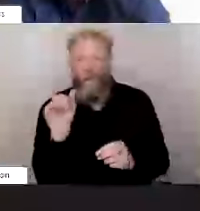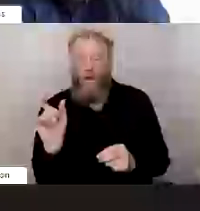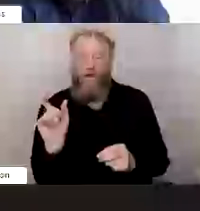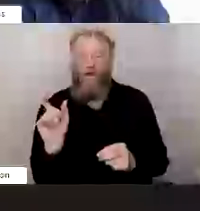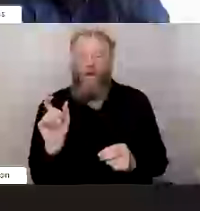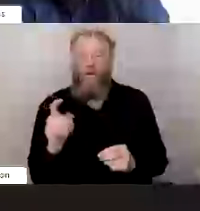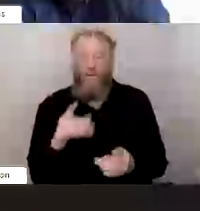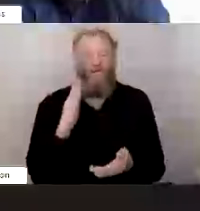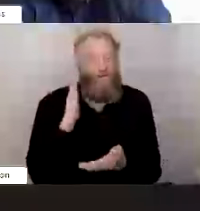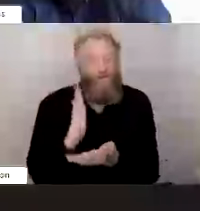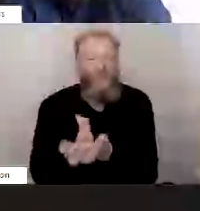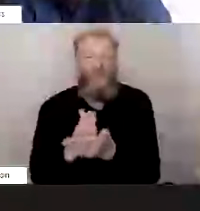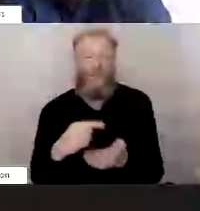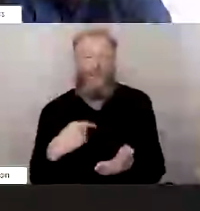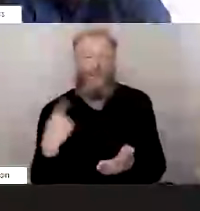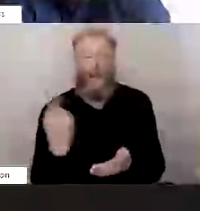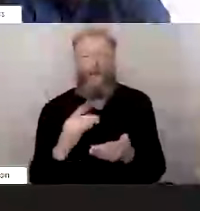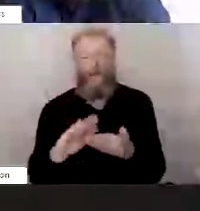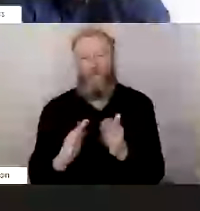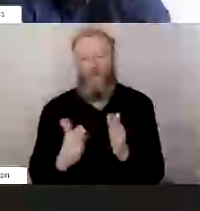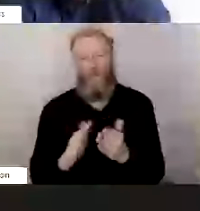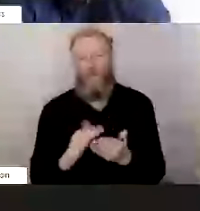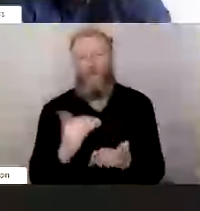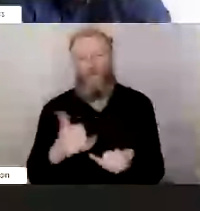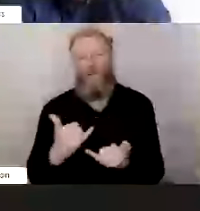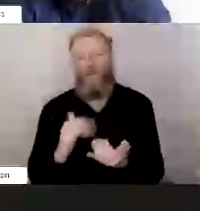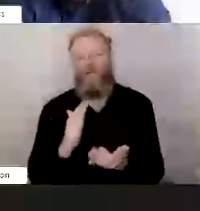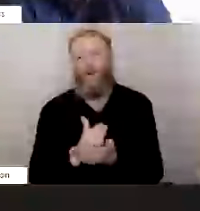And the couple of examples I can give,